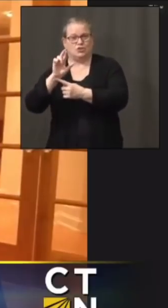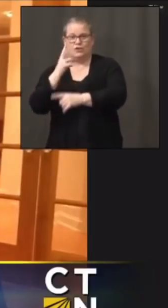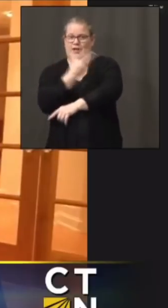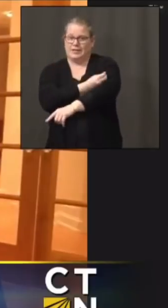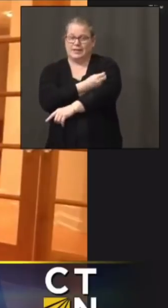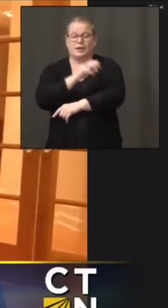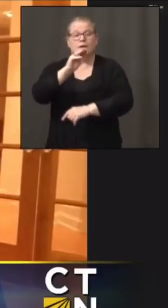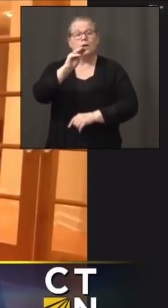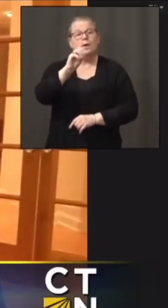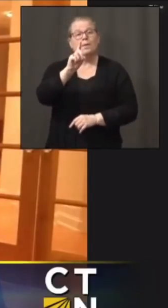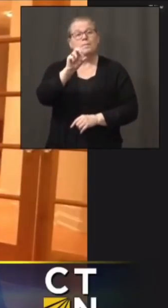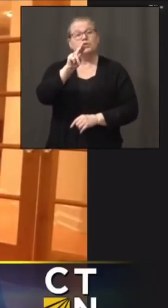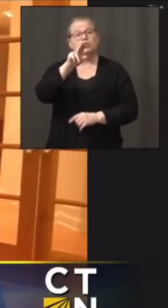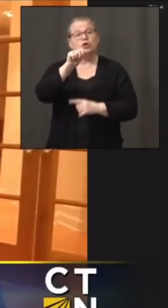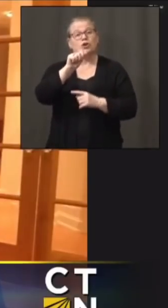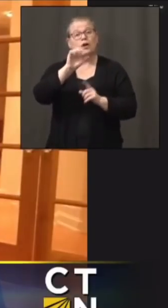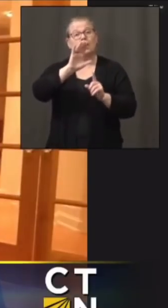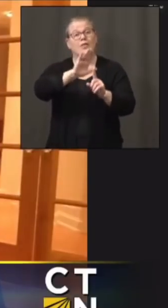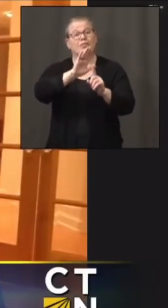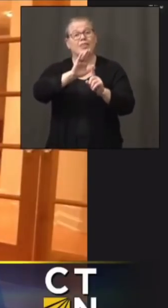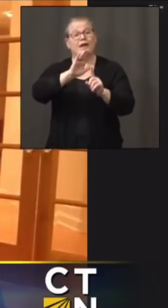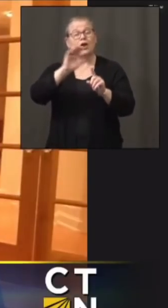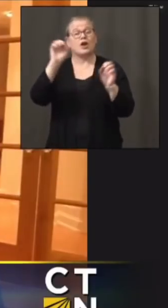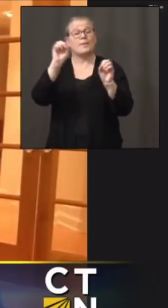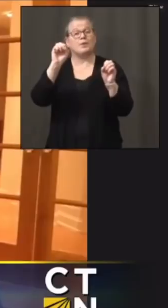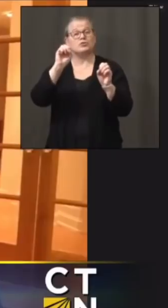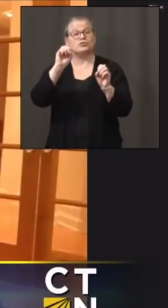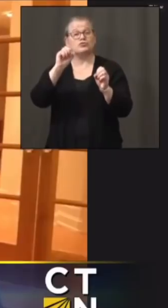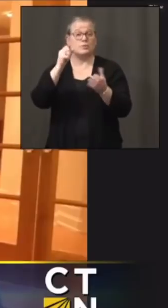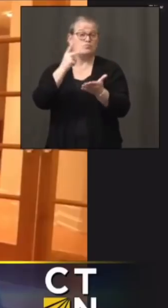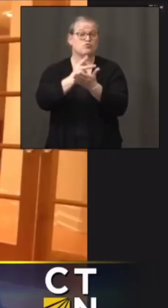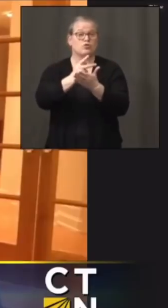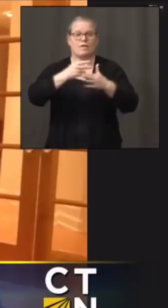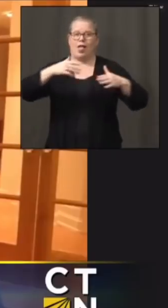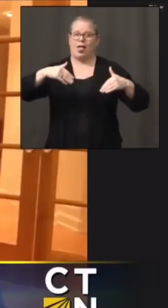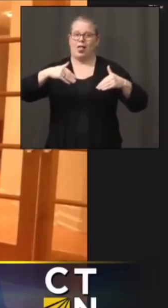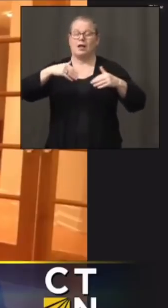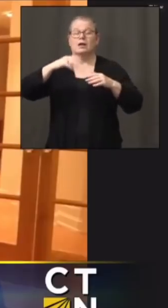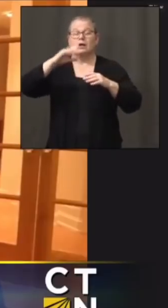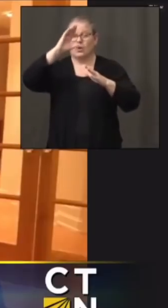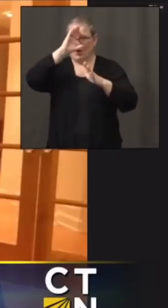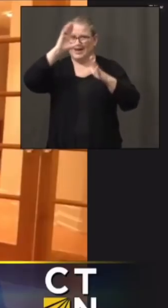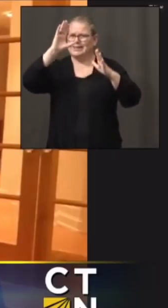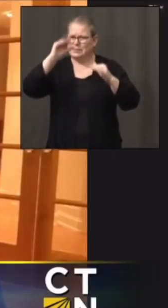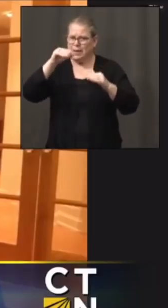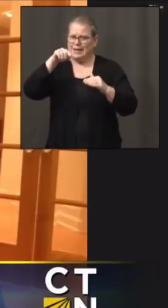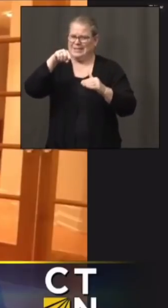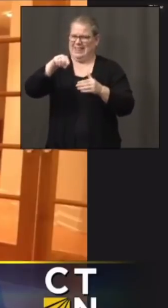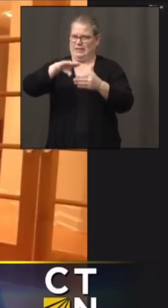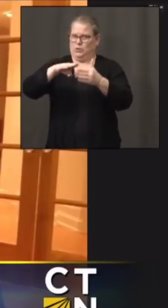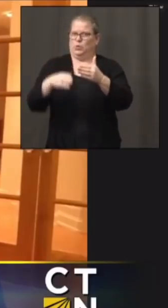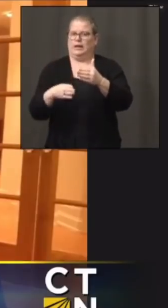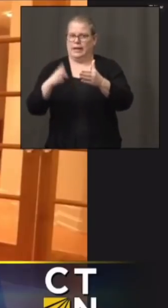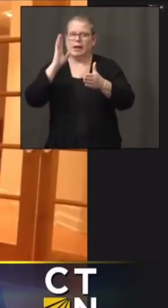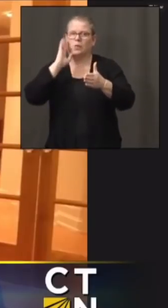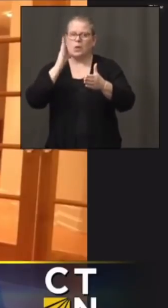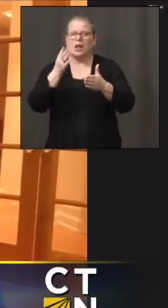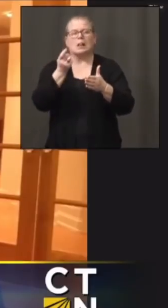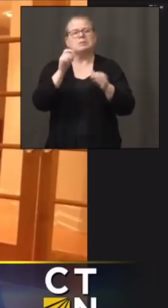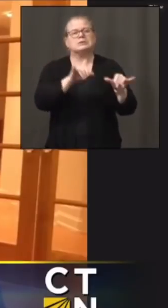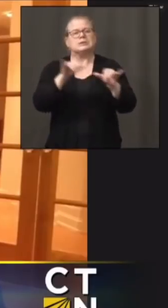received emergency use authorization yet. We expect and hope that may happen by this weekend, kind of following a